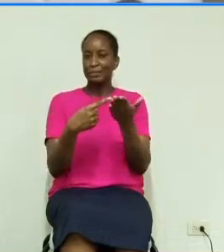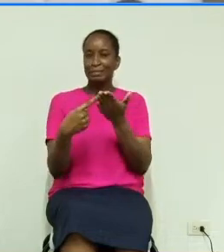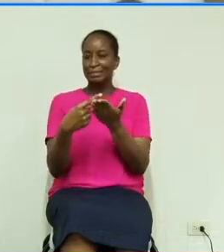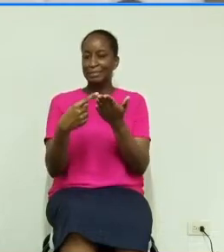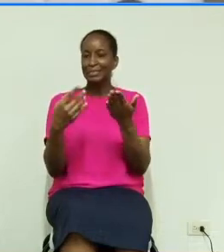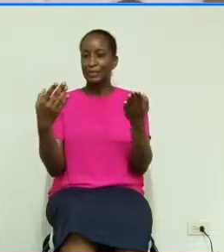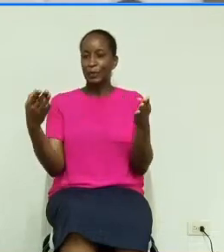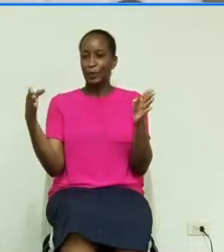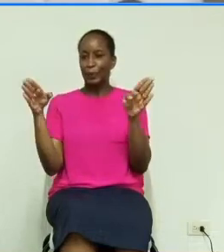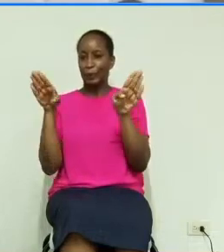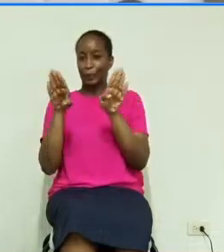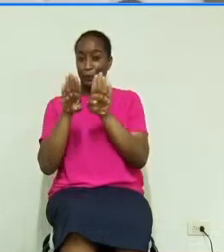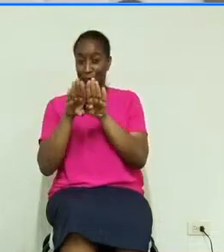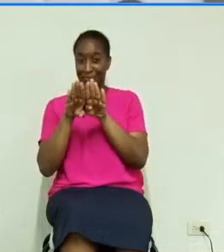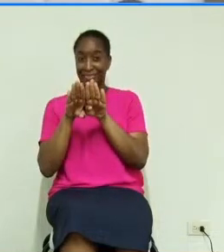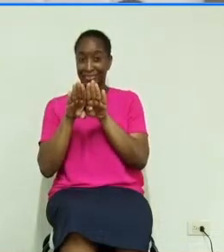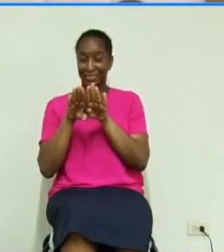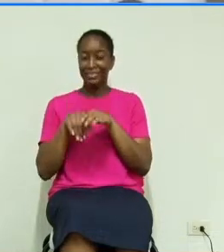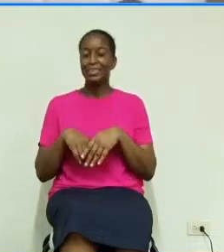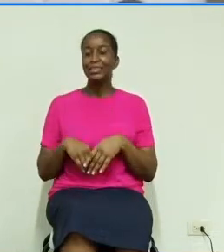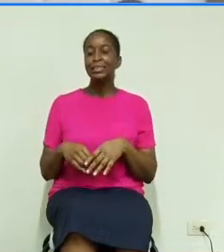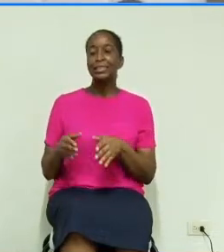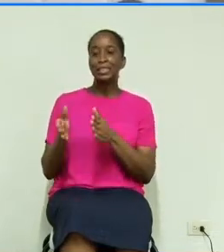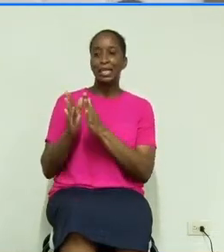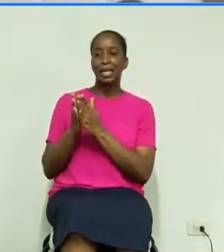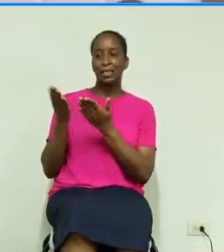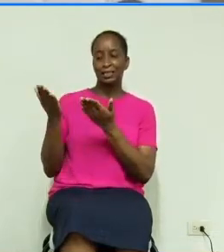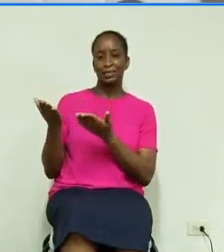Maxine McLean, to give the vote of thanks.